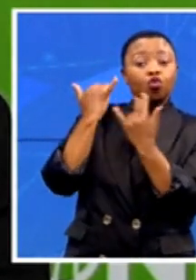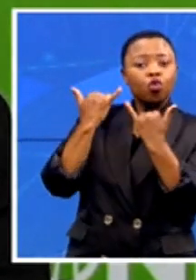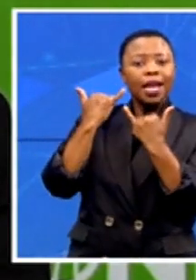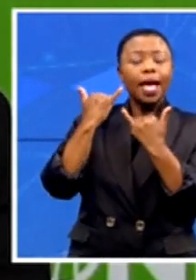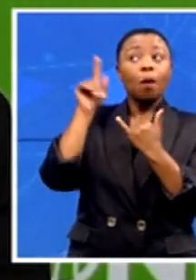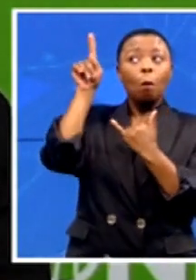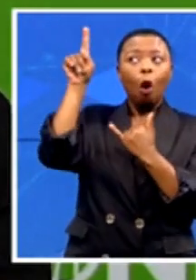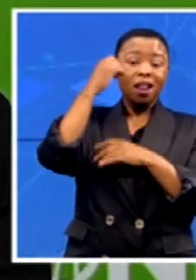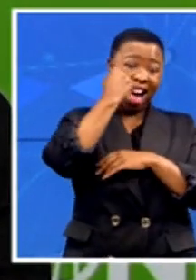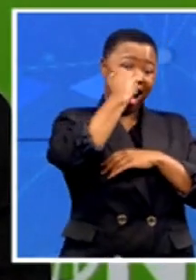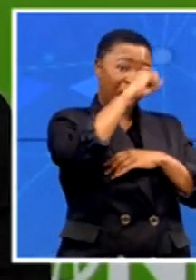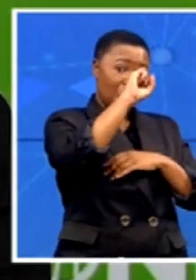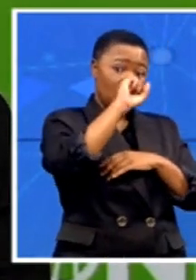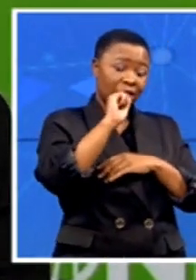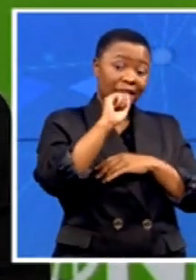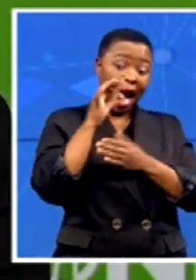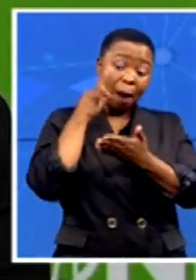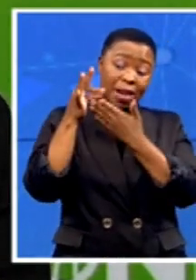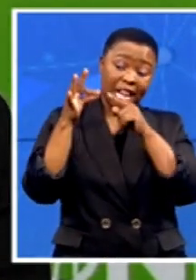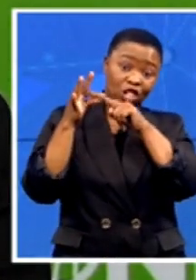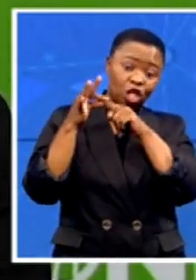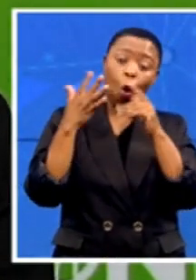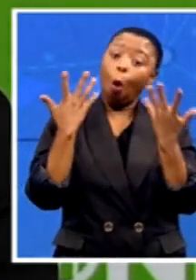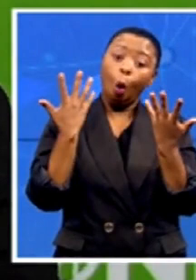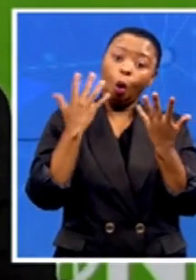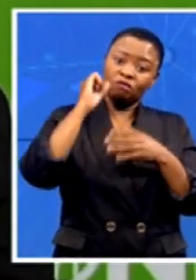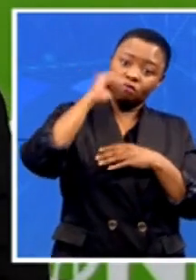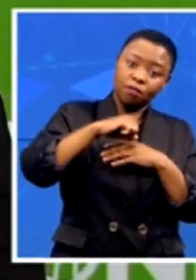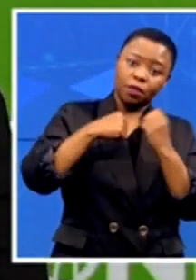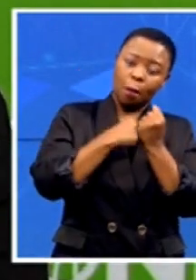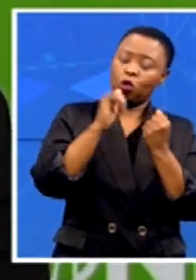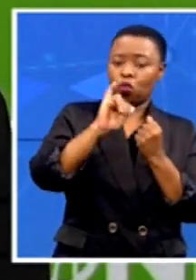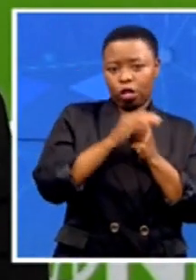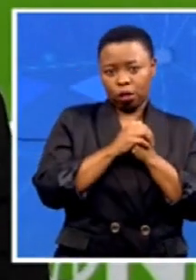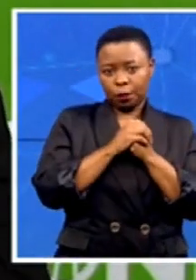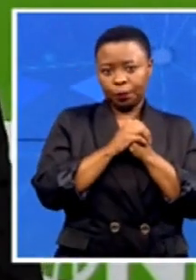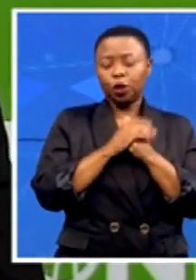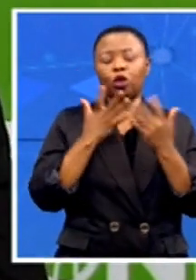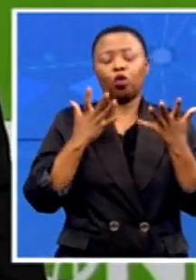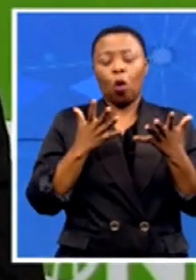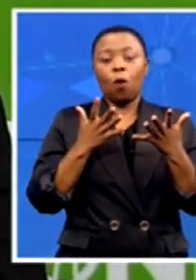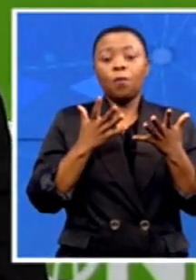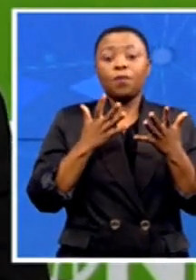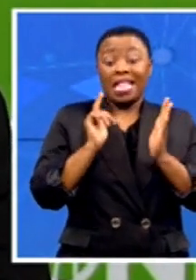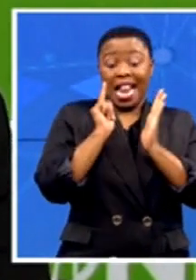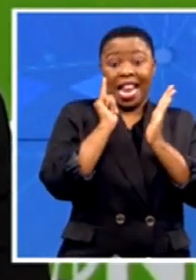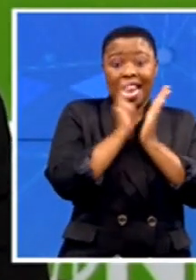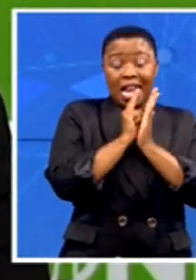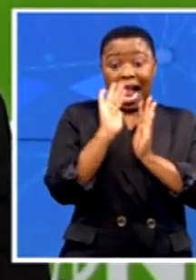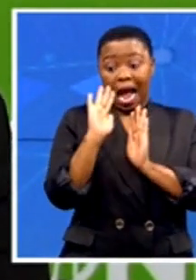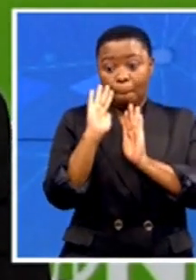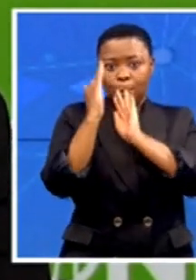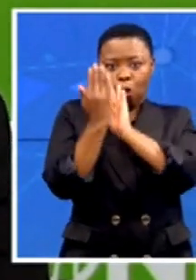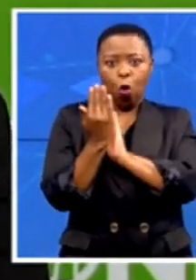and that, ladies and gentlemen, is the framework of the legal approach in terms of what we ostensibly say in our